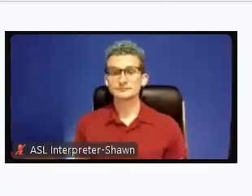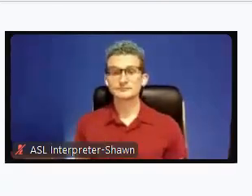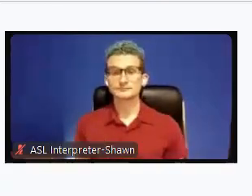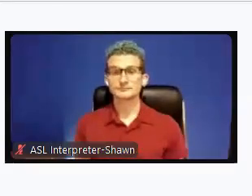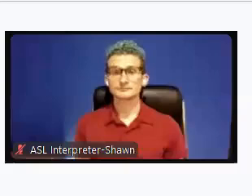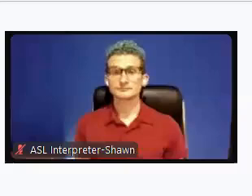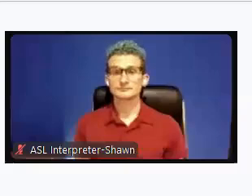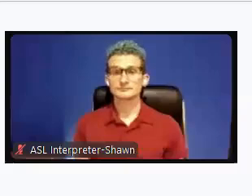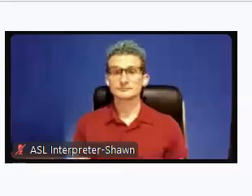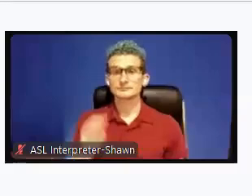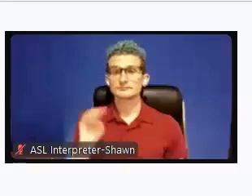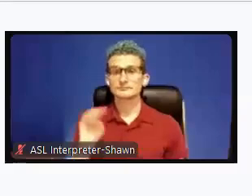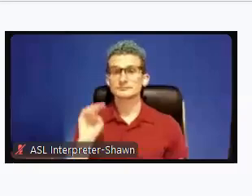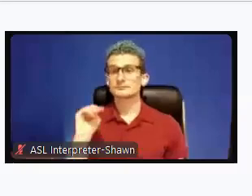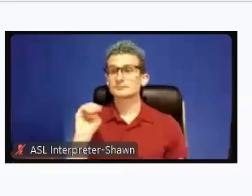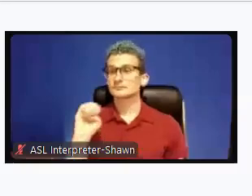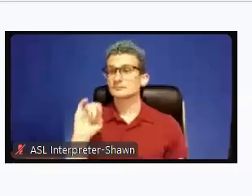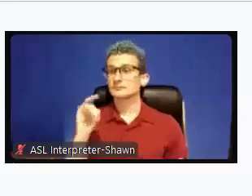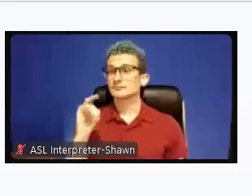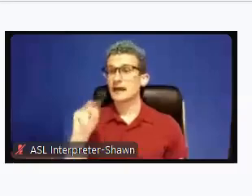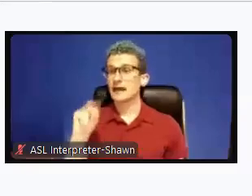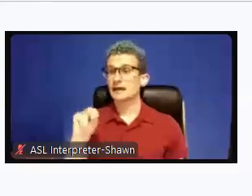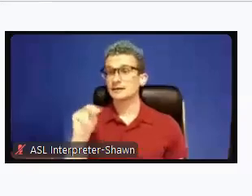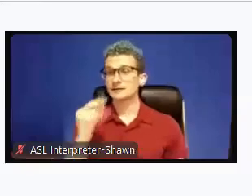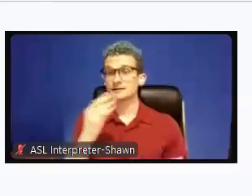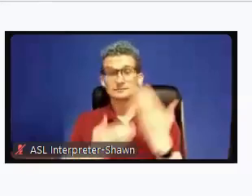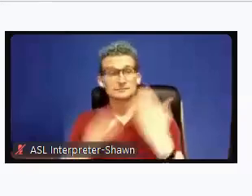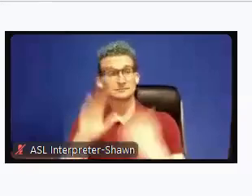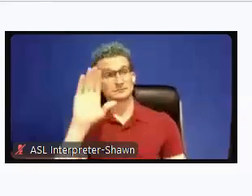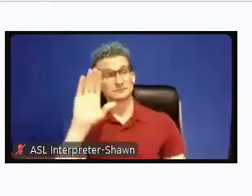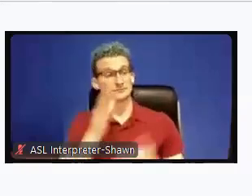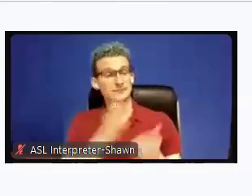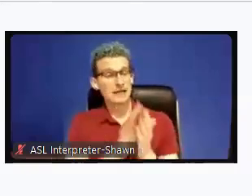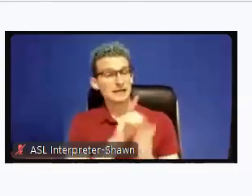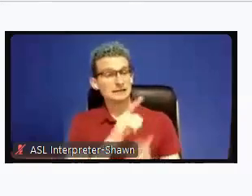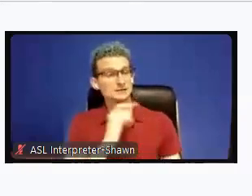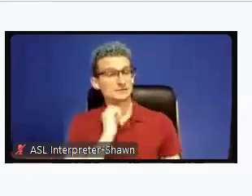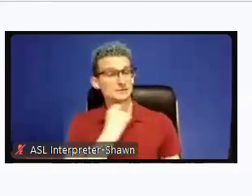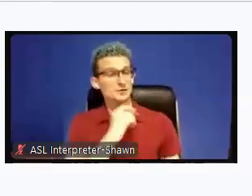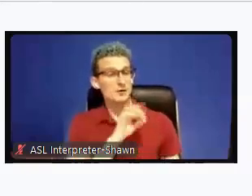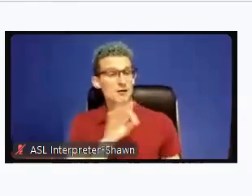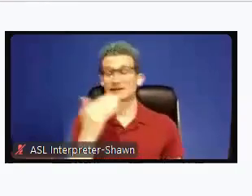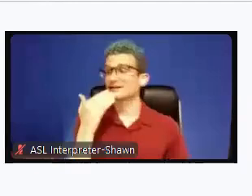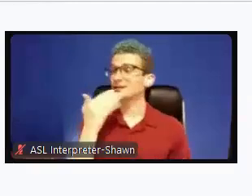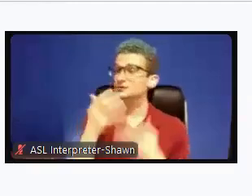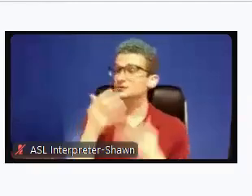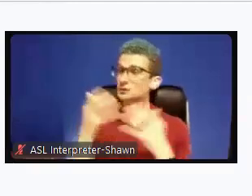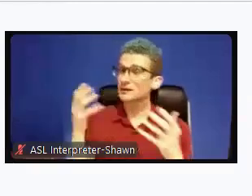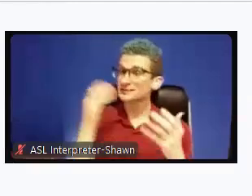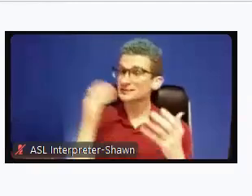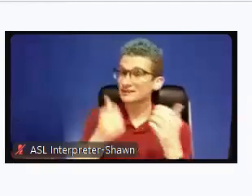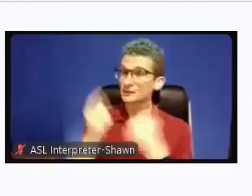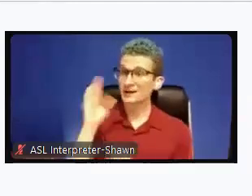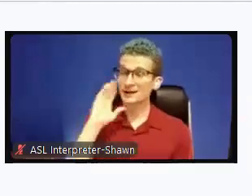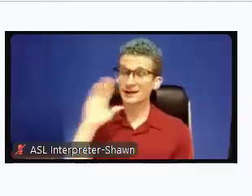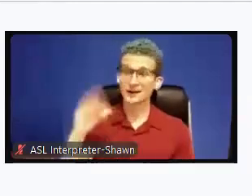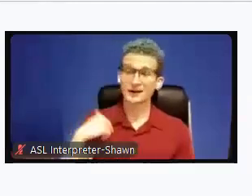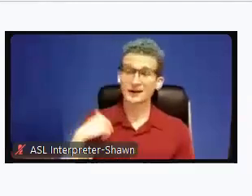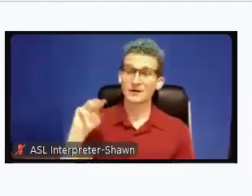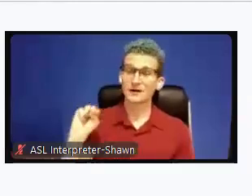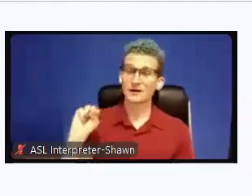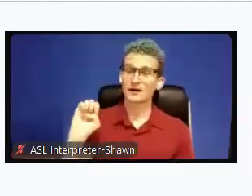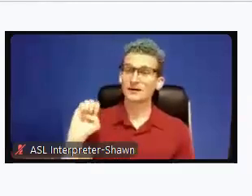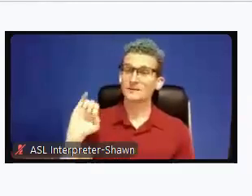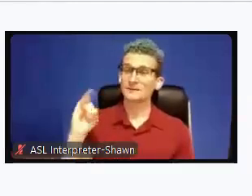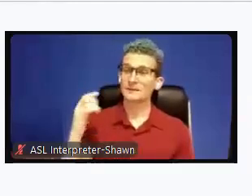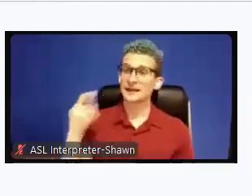Megan Lovelace has their hand up and I've asked them to unmute. Thank you so much, everyone. Hello, my name is Megan Lovelace, and thank you